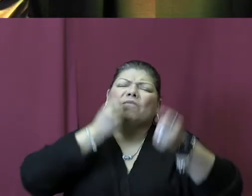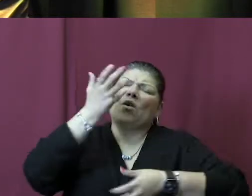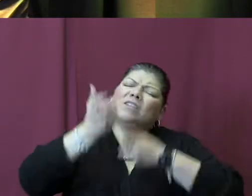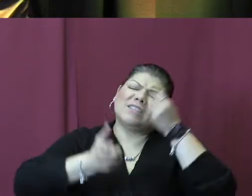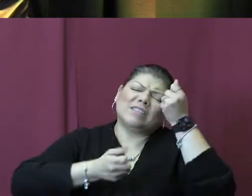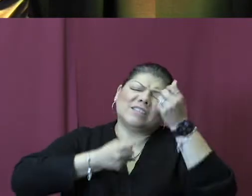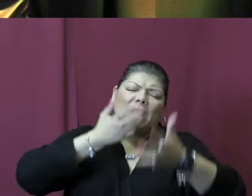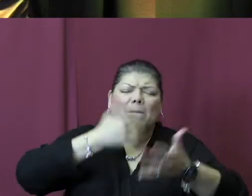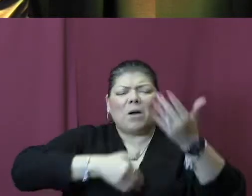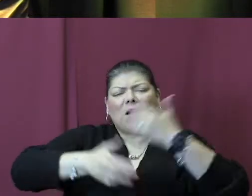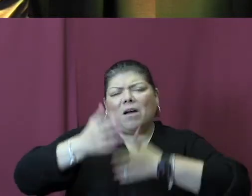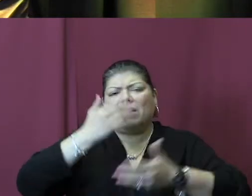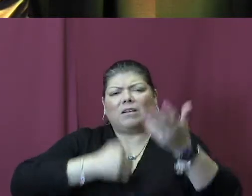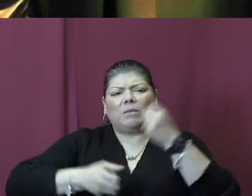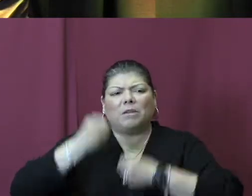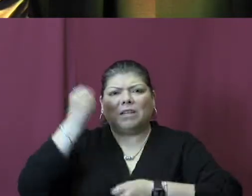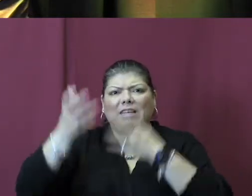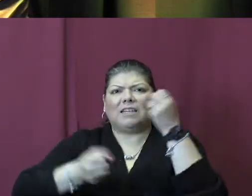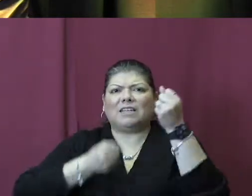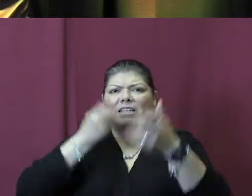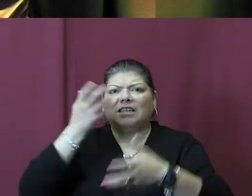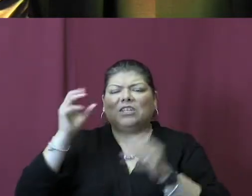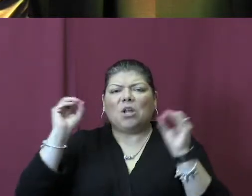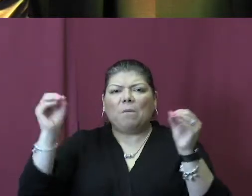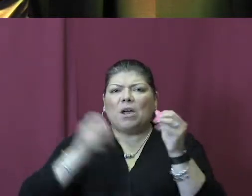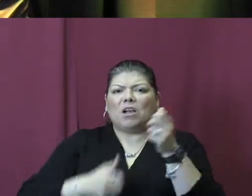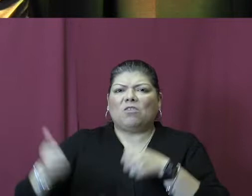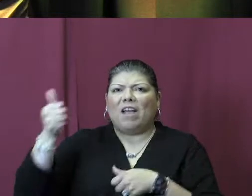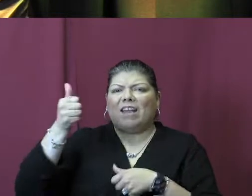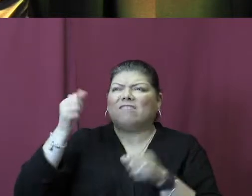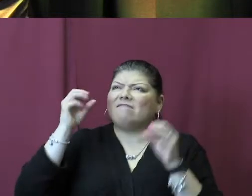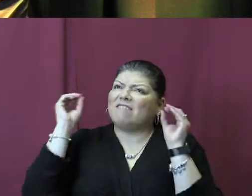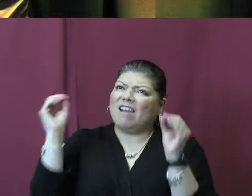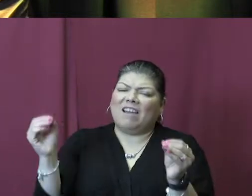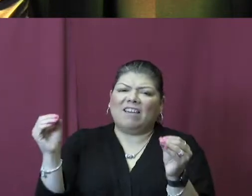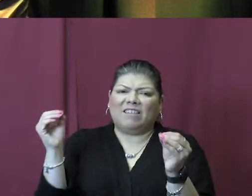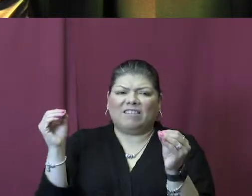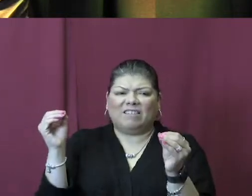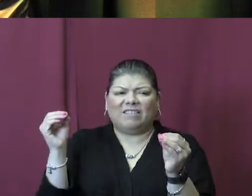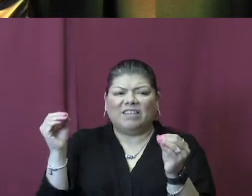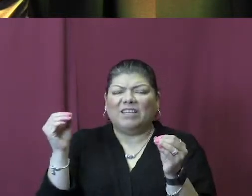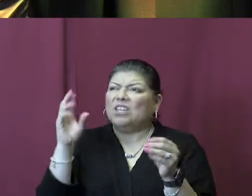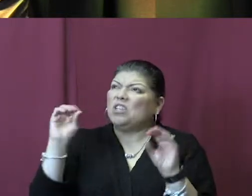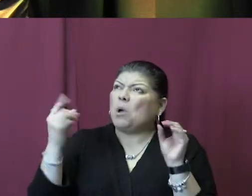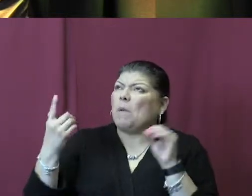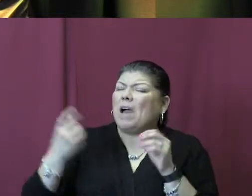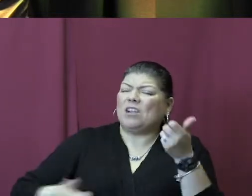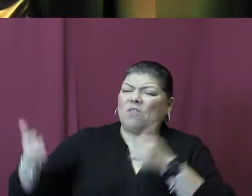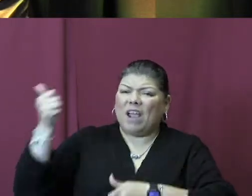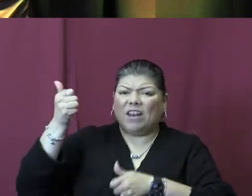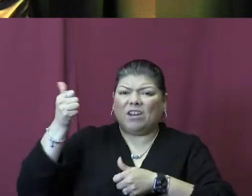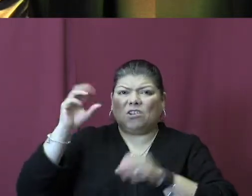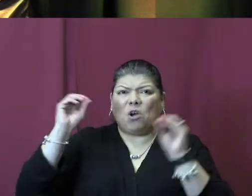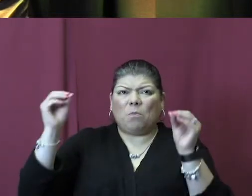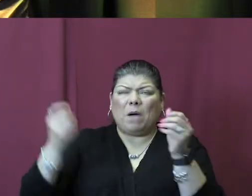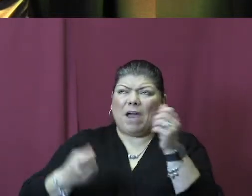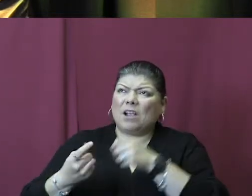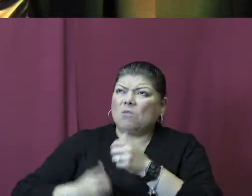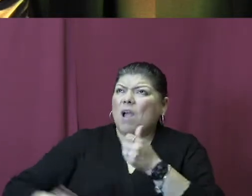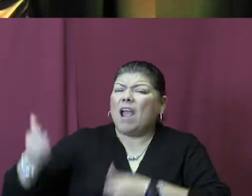voices. Lift your voice. Nobody greater. Nobody greater. Nobody greater. Nobody